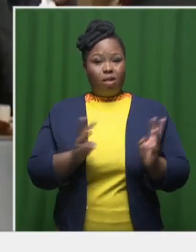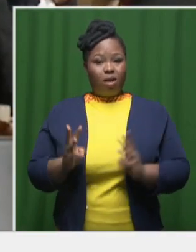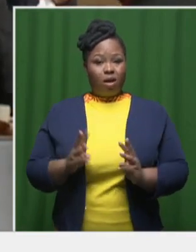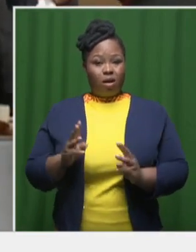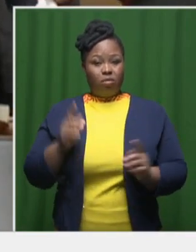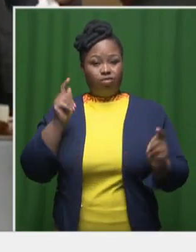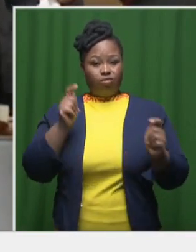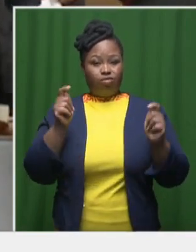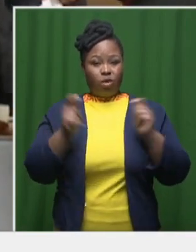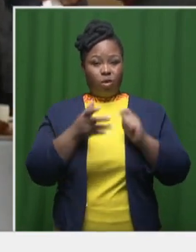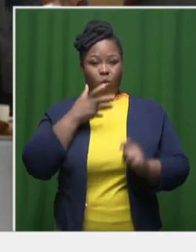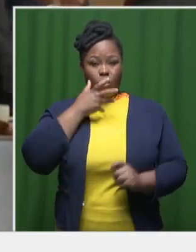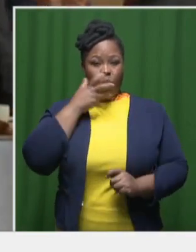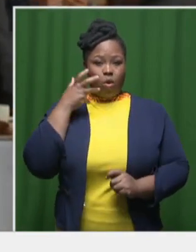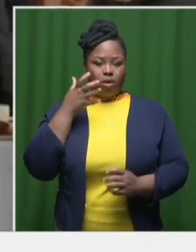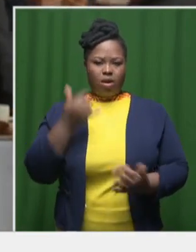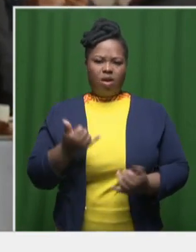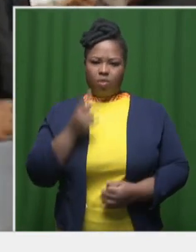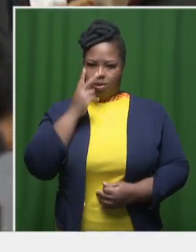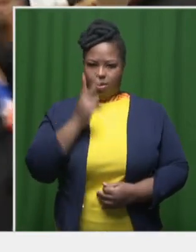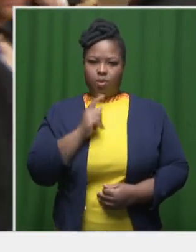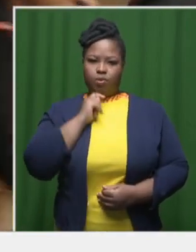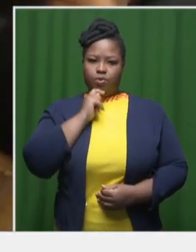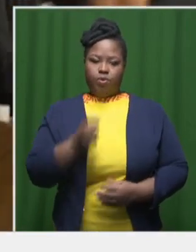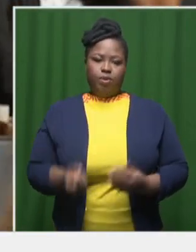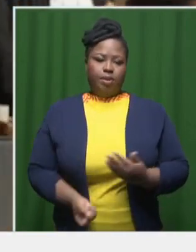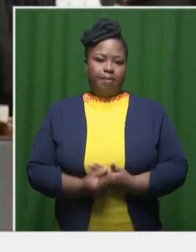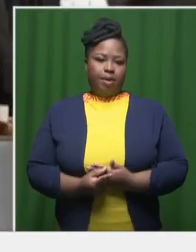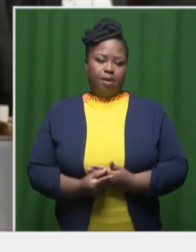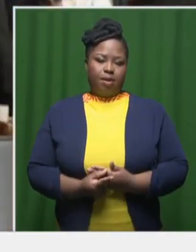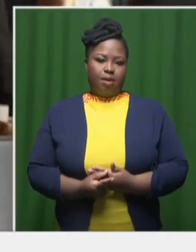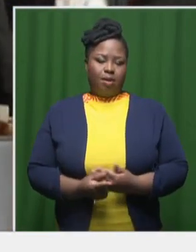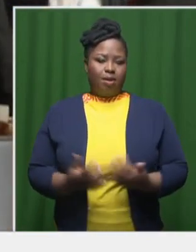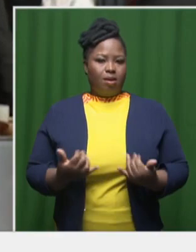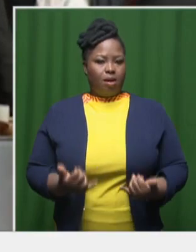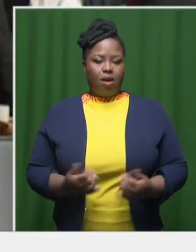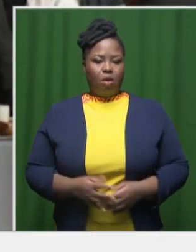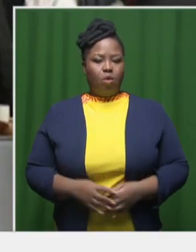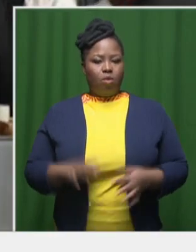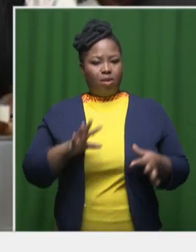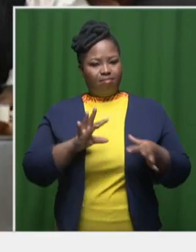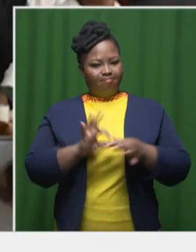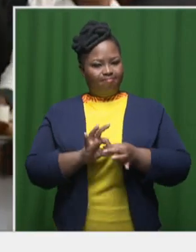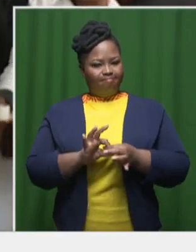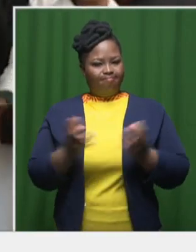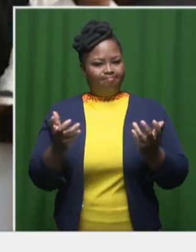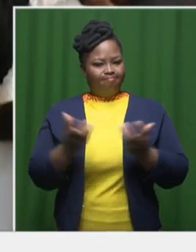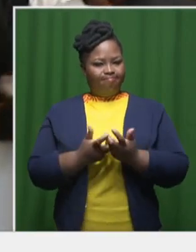Leanne. It's happening. It really is happening. We can't not link the two. The